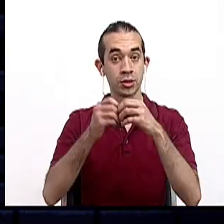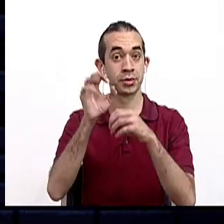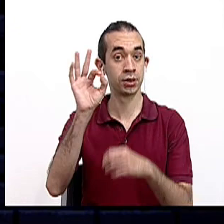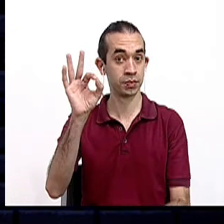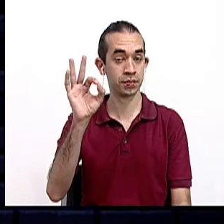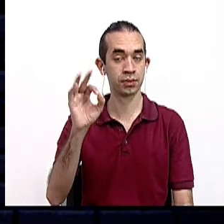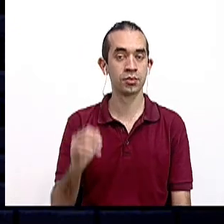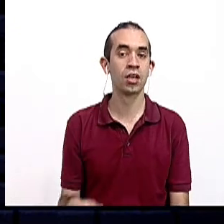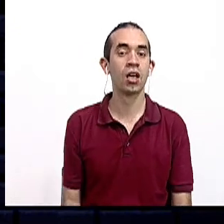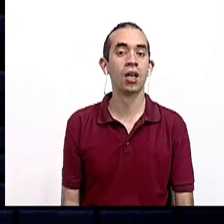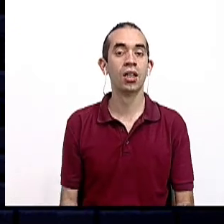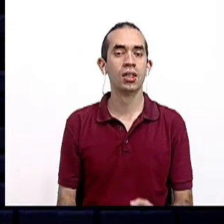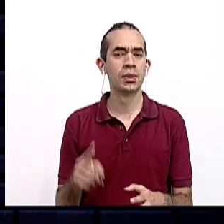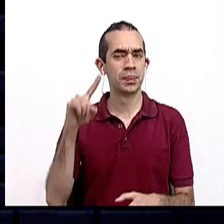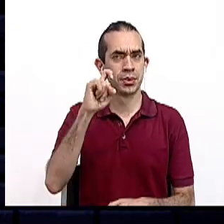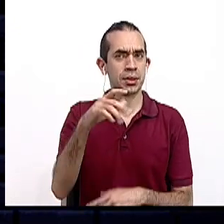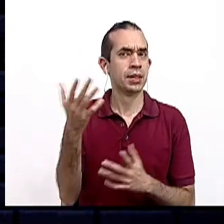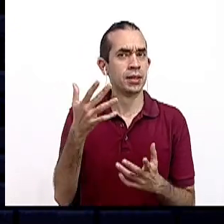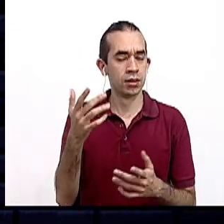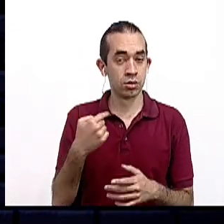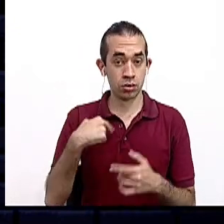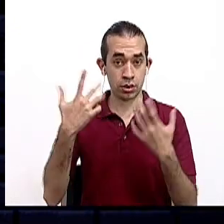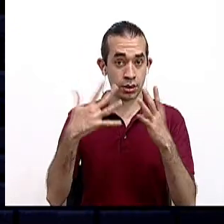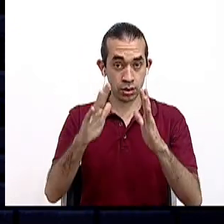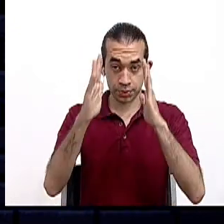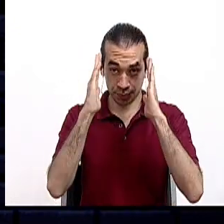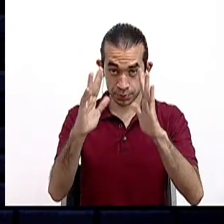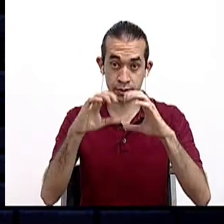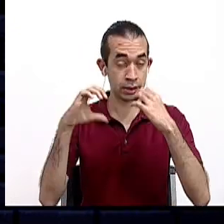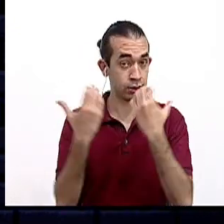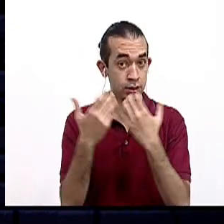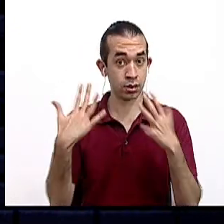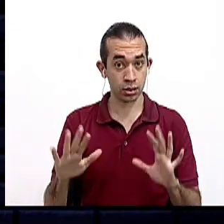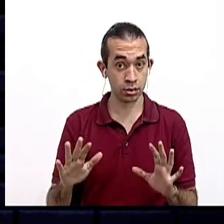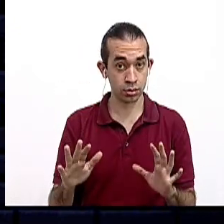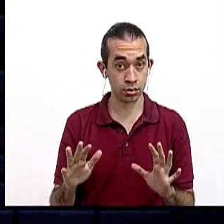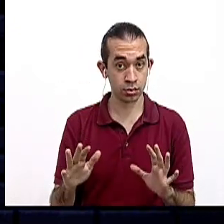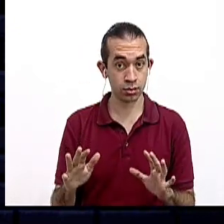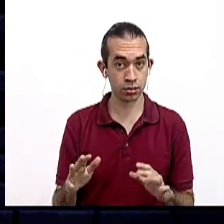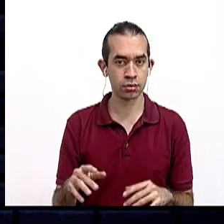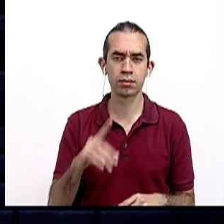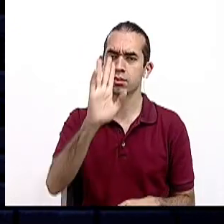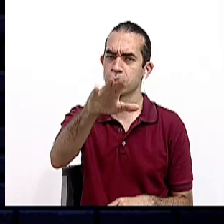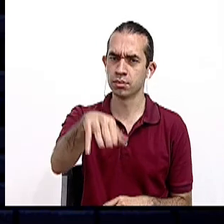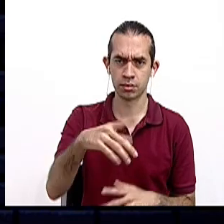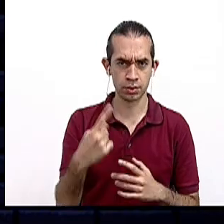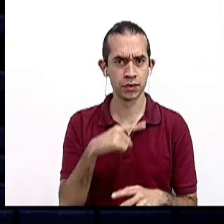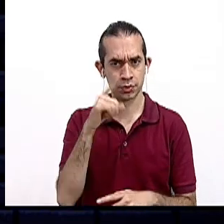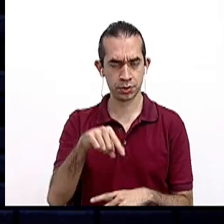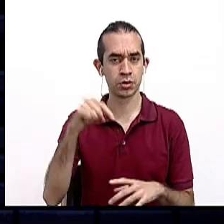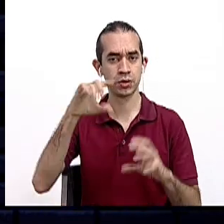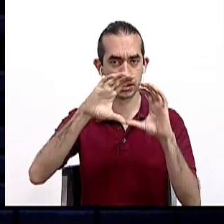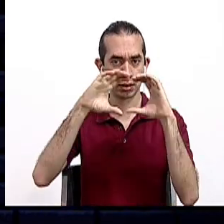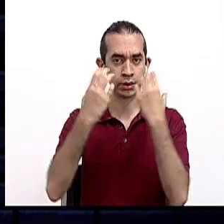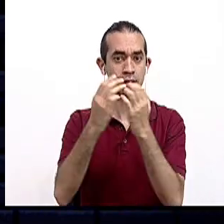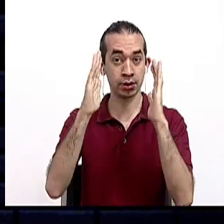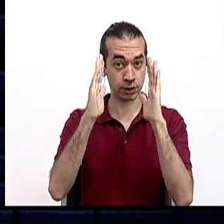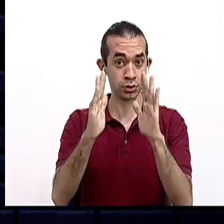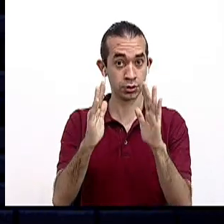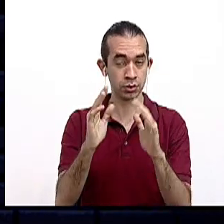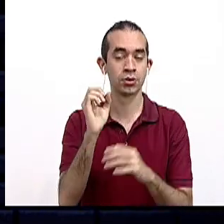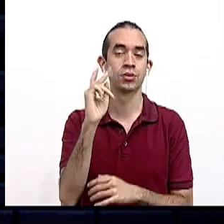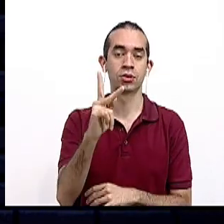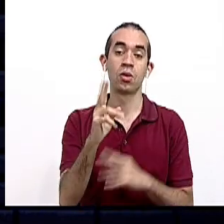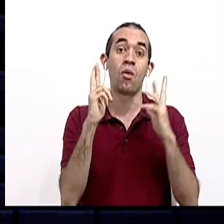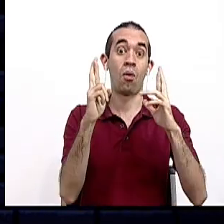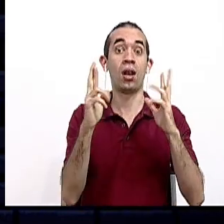9. And the question is, did I pay attention in class? Did you really pay attention to today's class? Okay, I